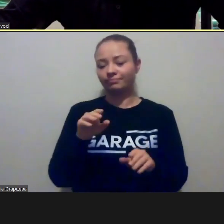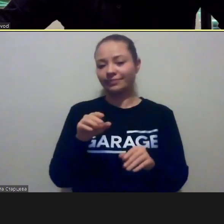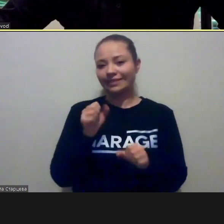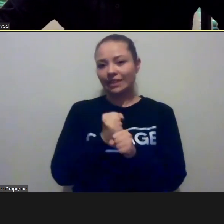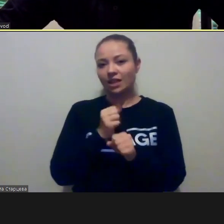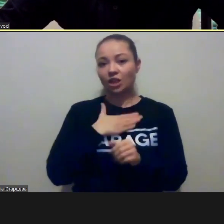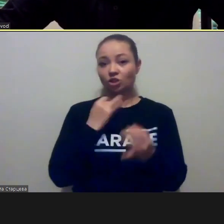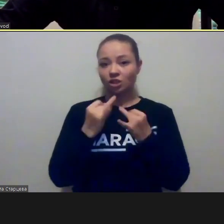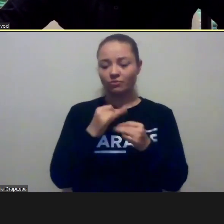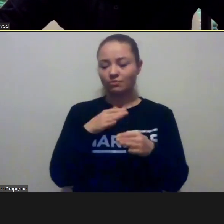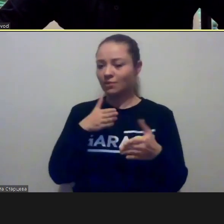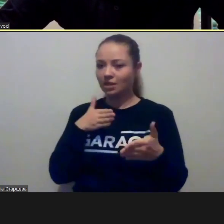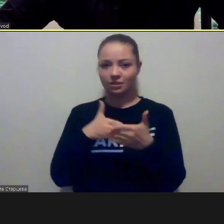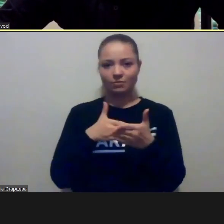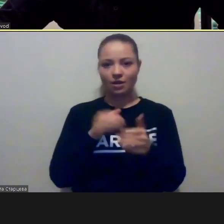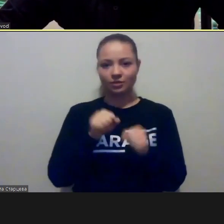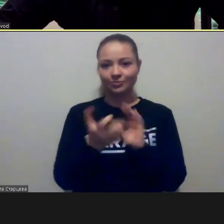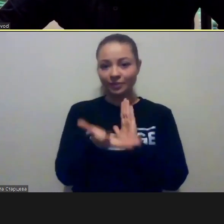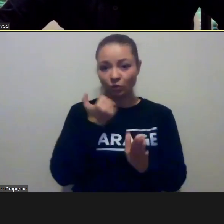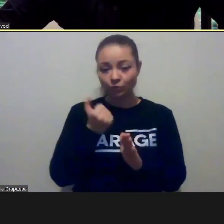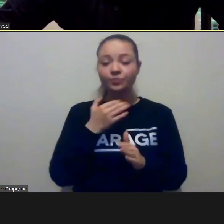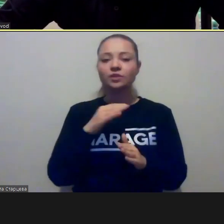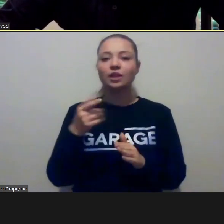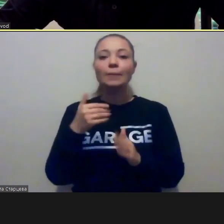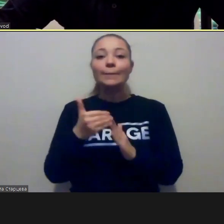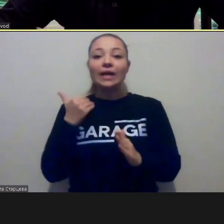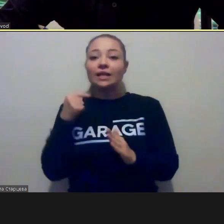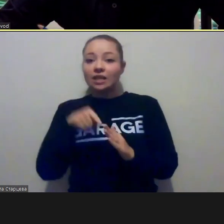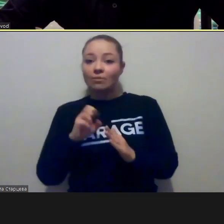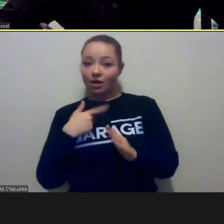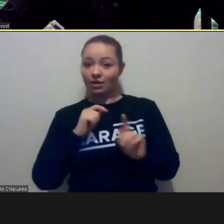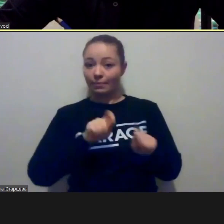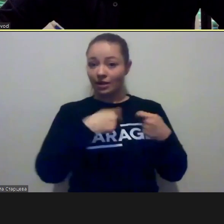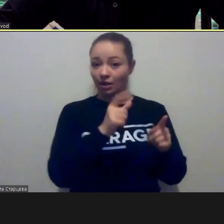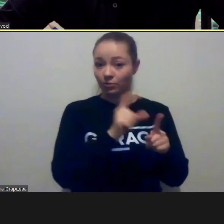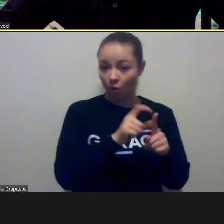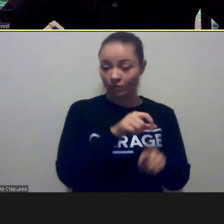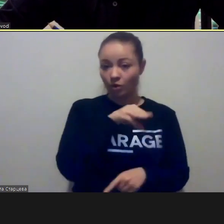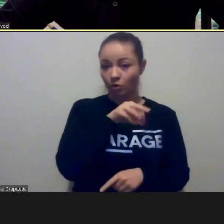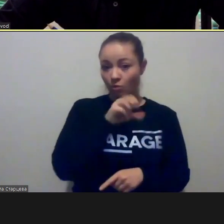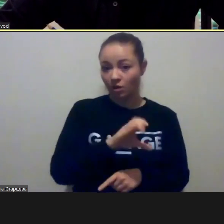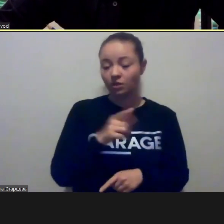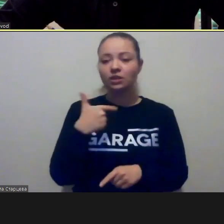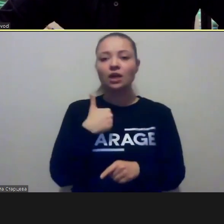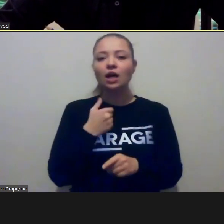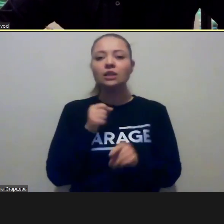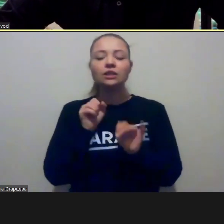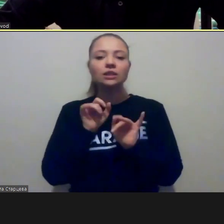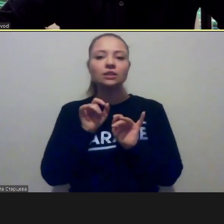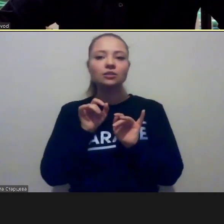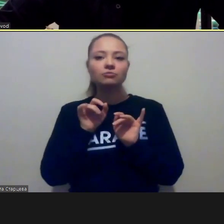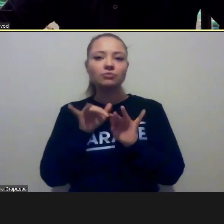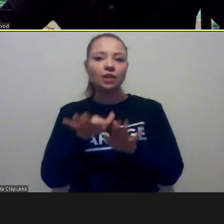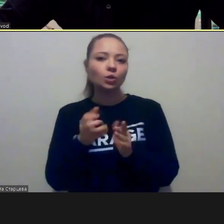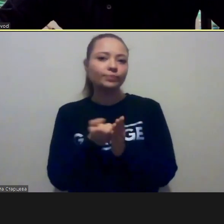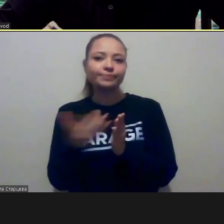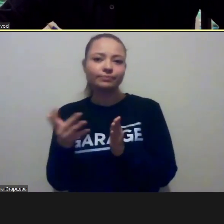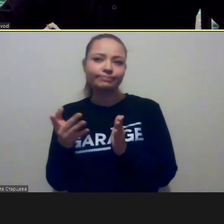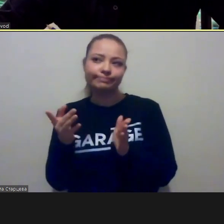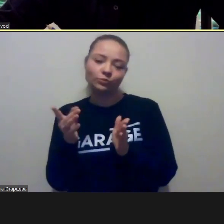will make the talk very accessible. Before I give the floor to Tomás, I'll give just a couple of brief